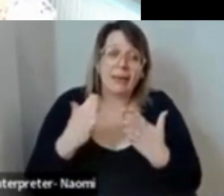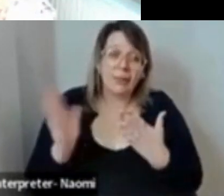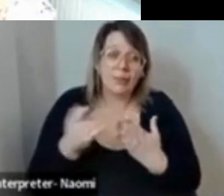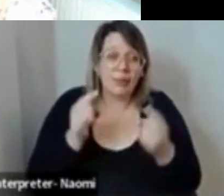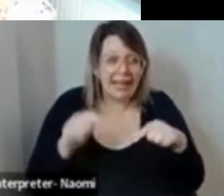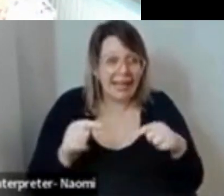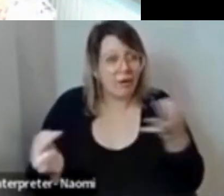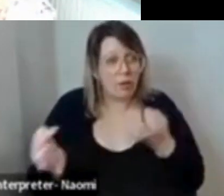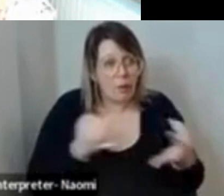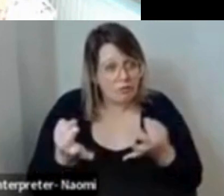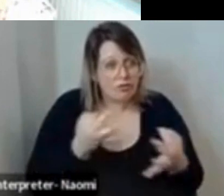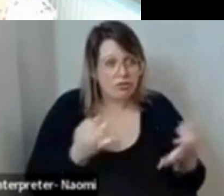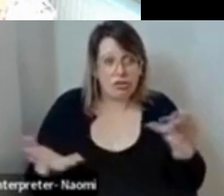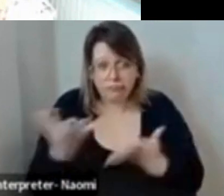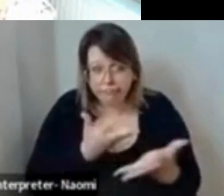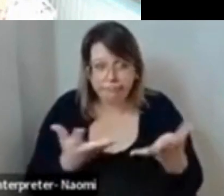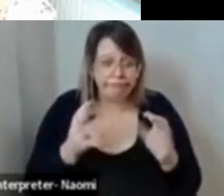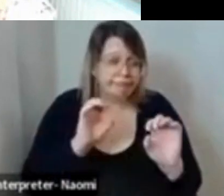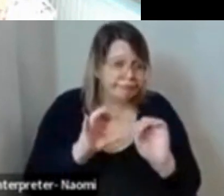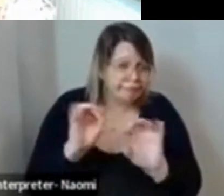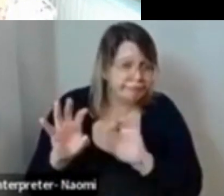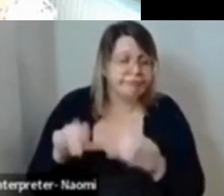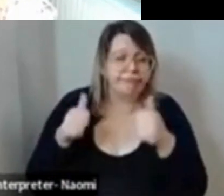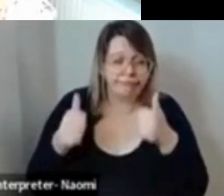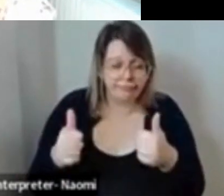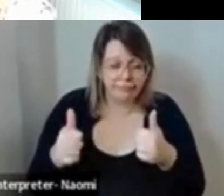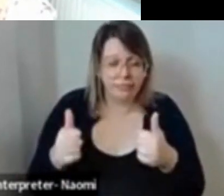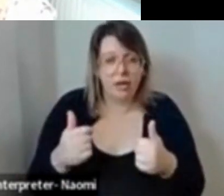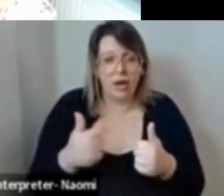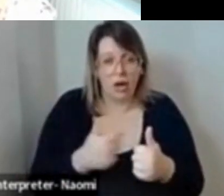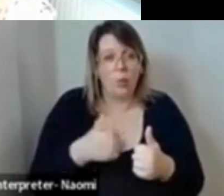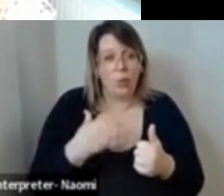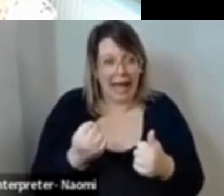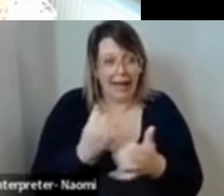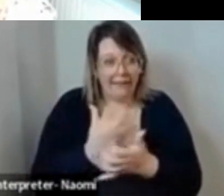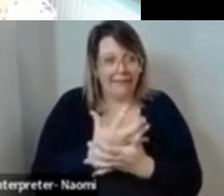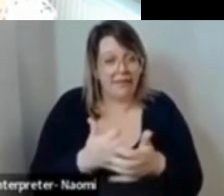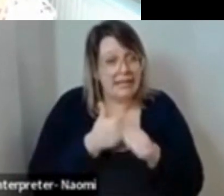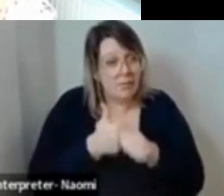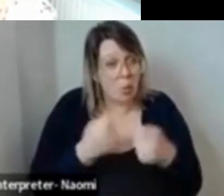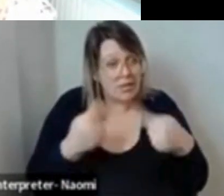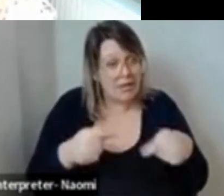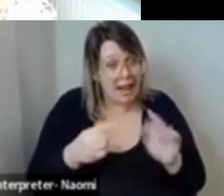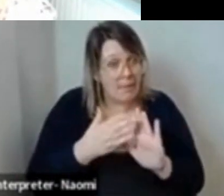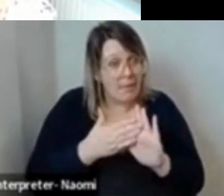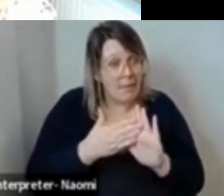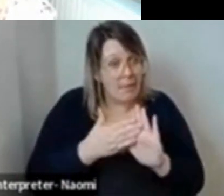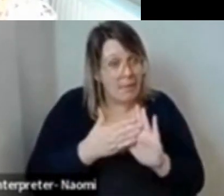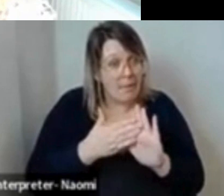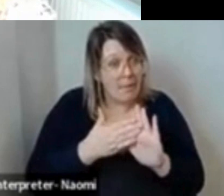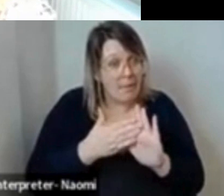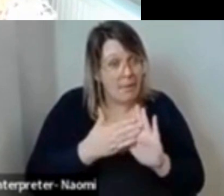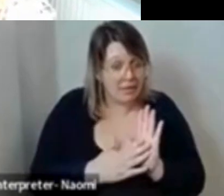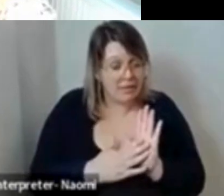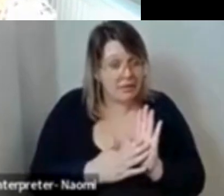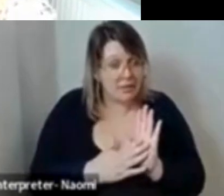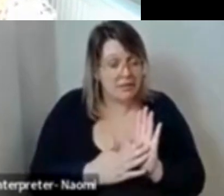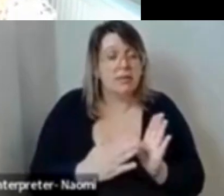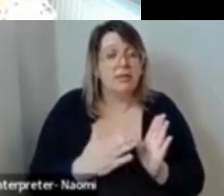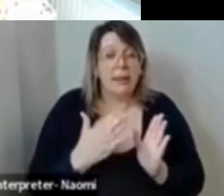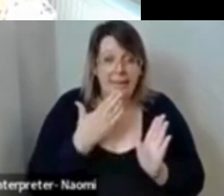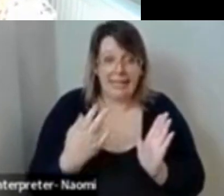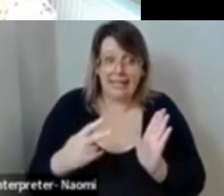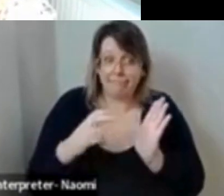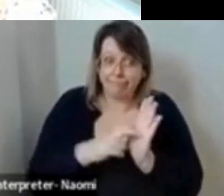thoughtful questions and reflections. We do have lots of support available to you over the coming months. Please do sign up for any